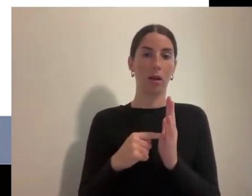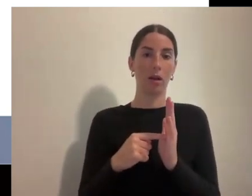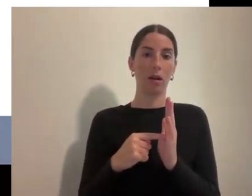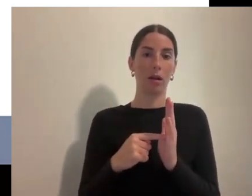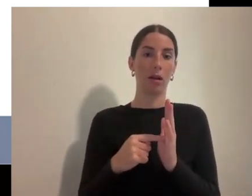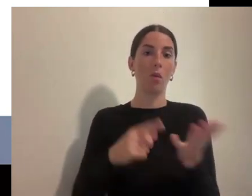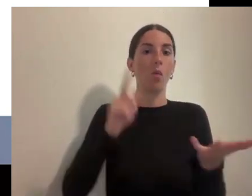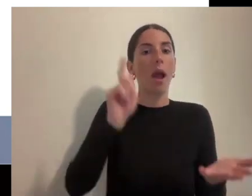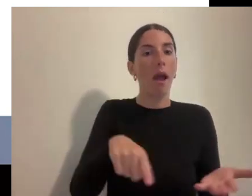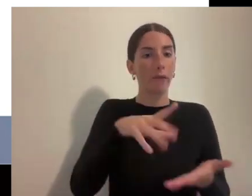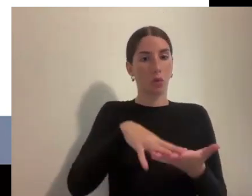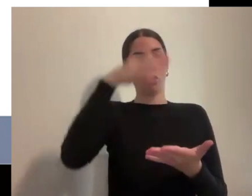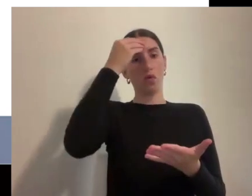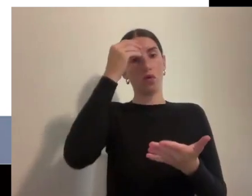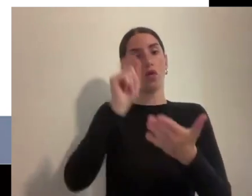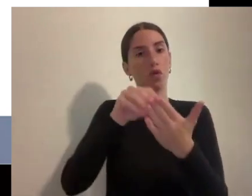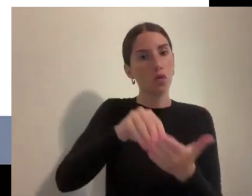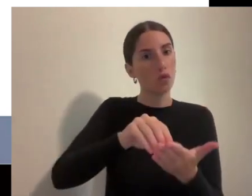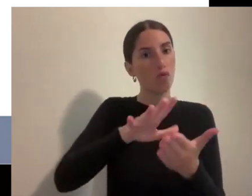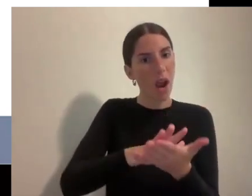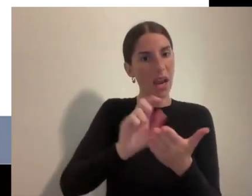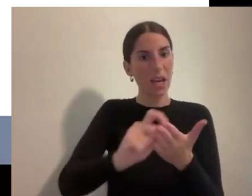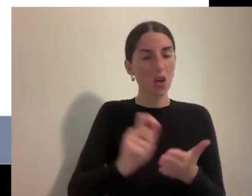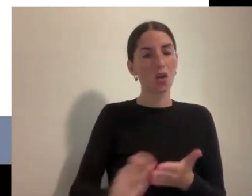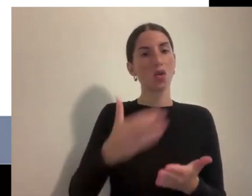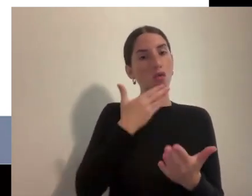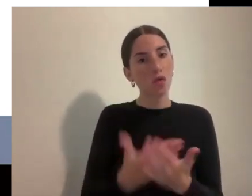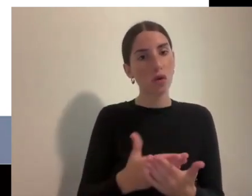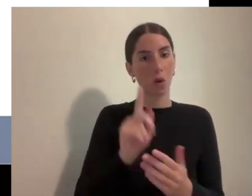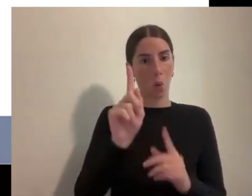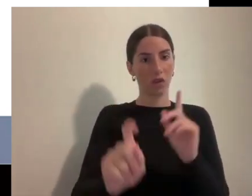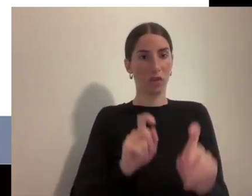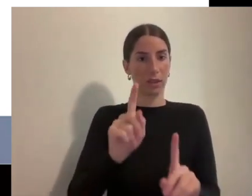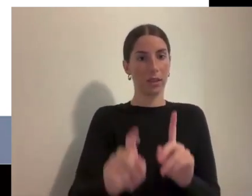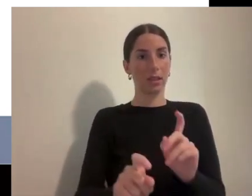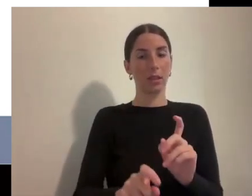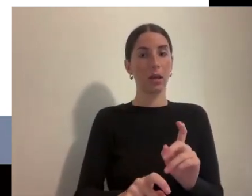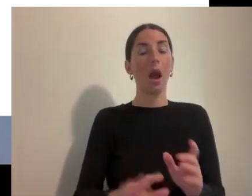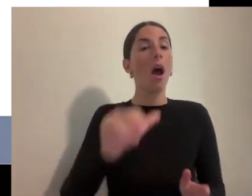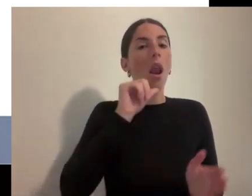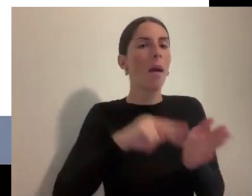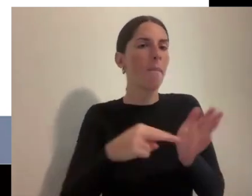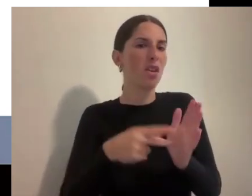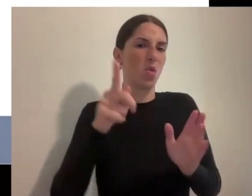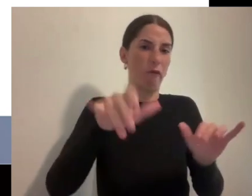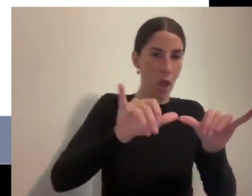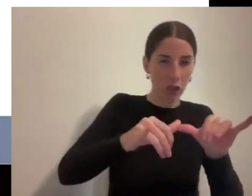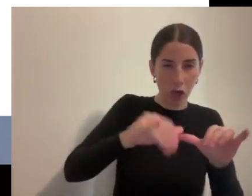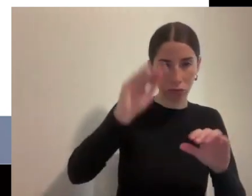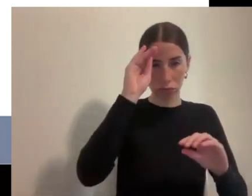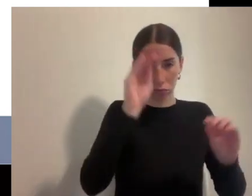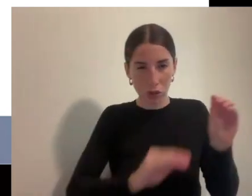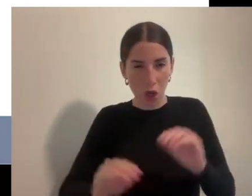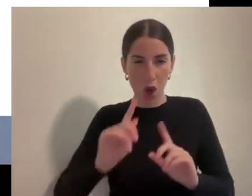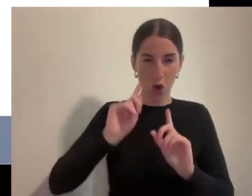to learn to write good prompts. And doesn't mean that you have to become a prompt engineer or you have to go to